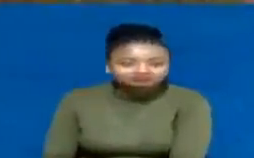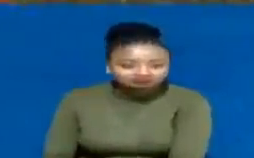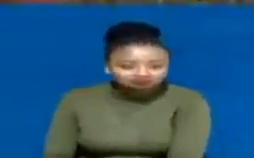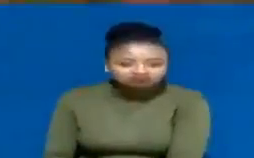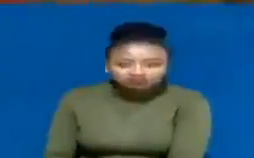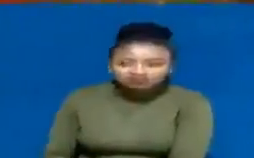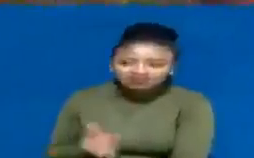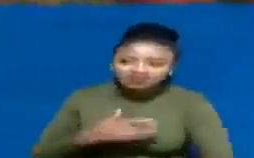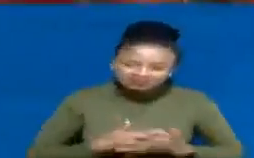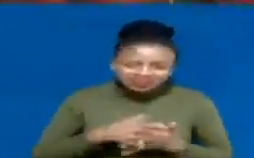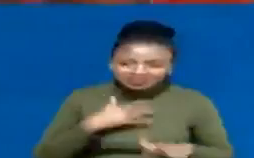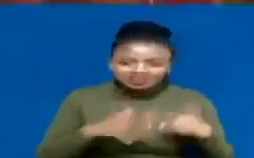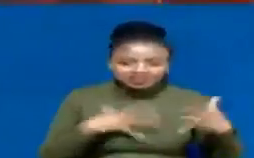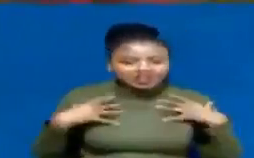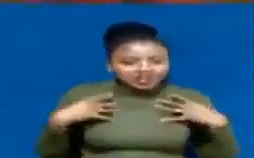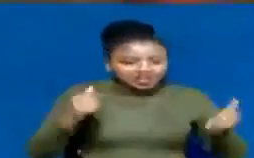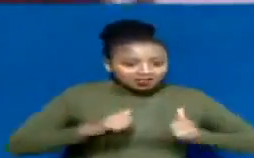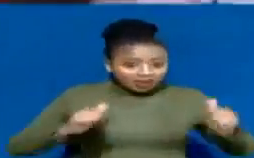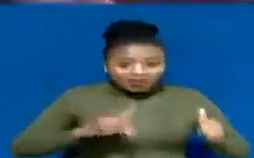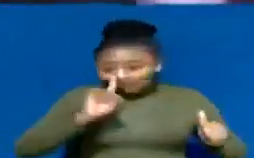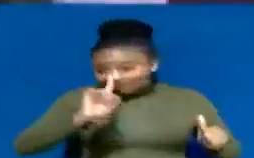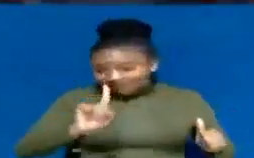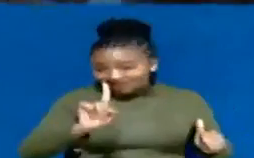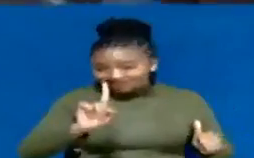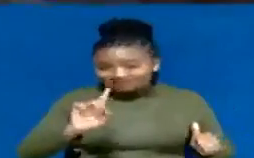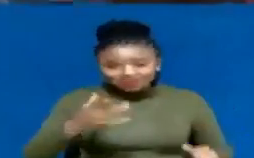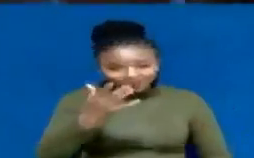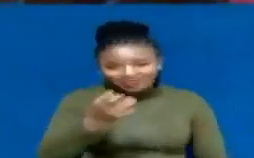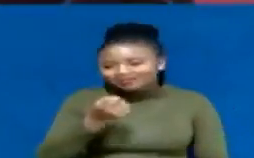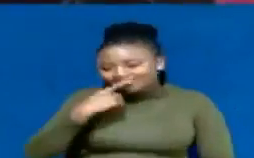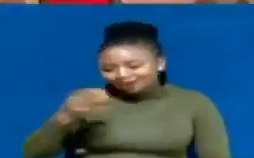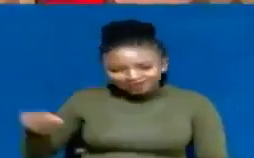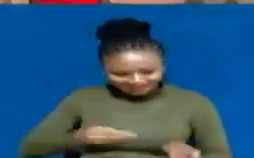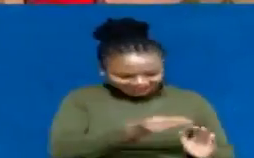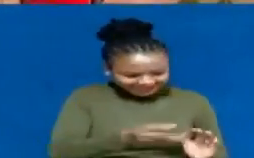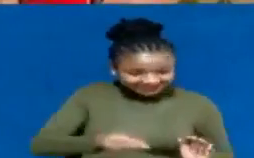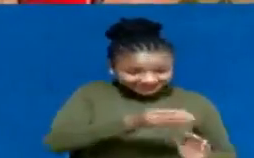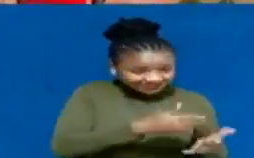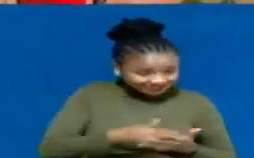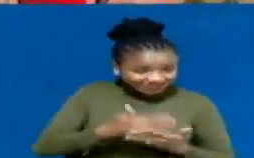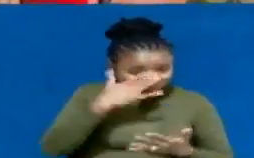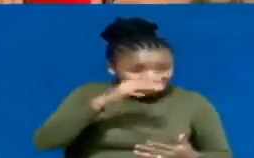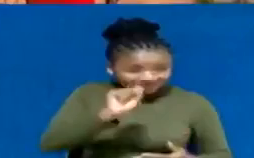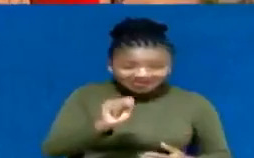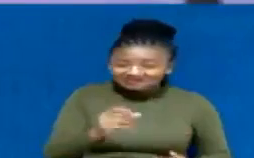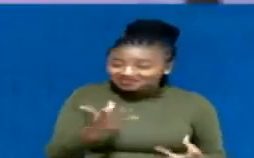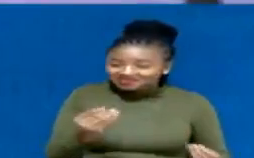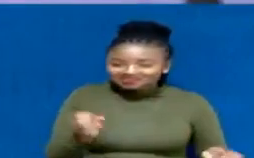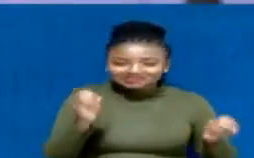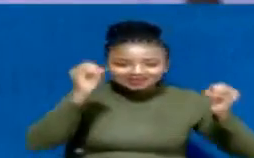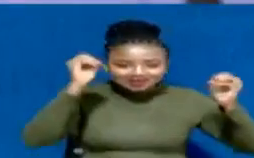Monica's toddler got better, but administering the medication prescribed over a period of 5 days was an uphill